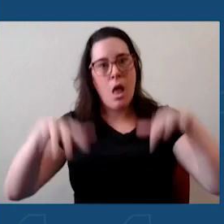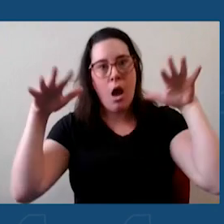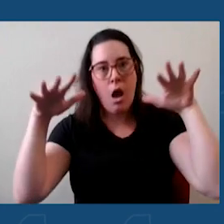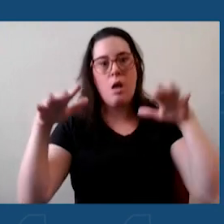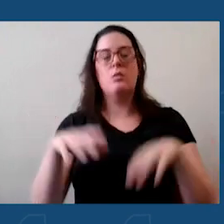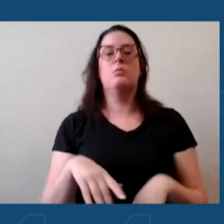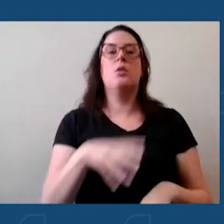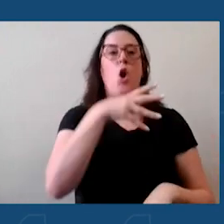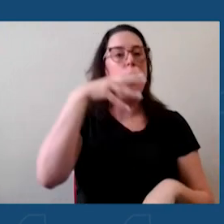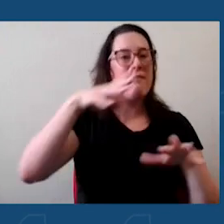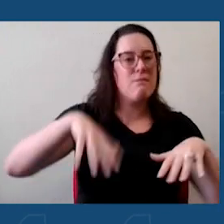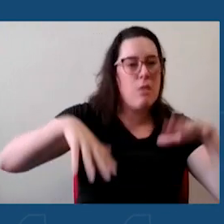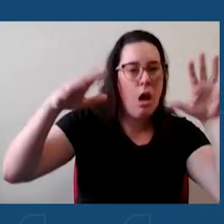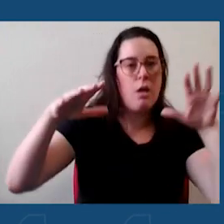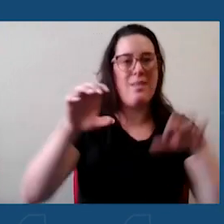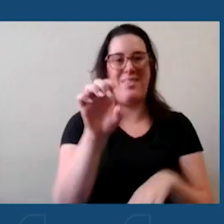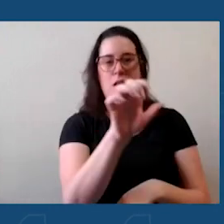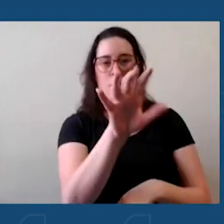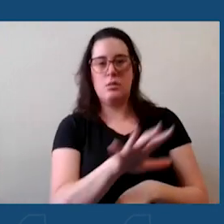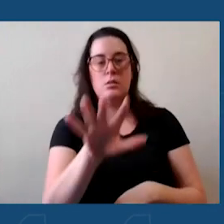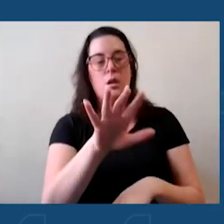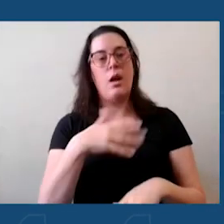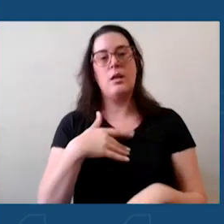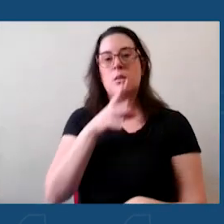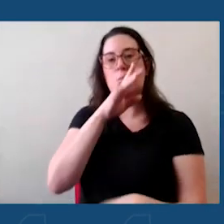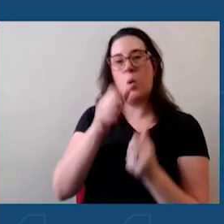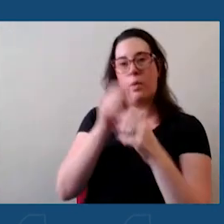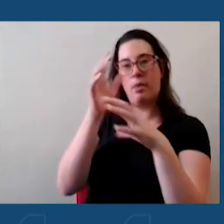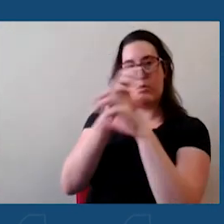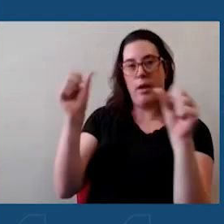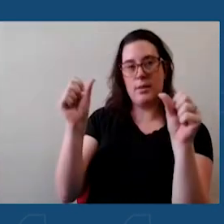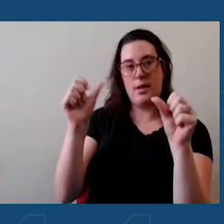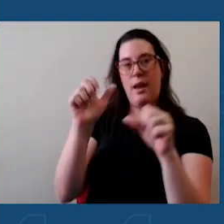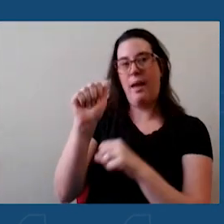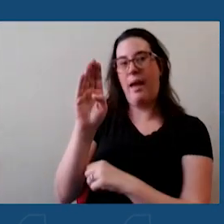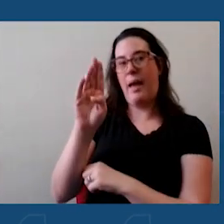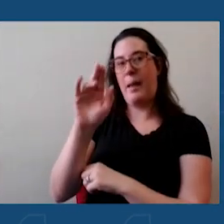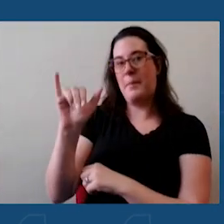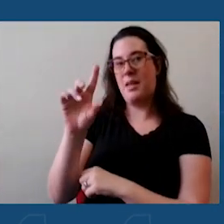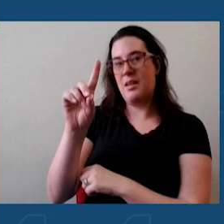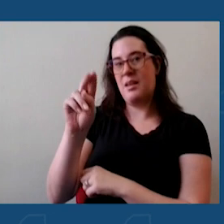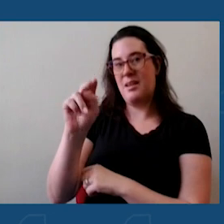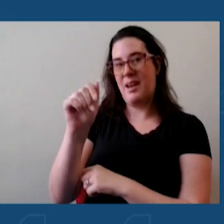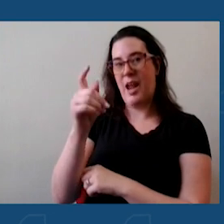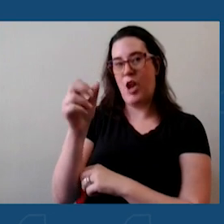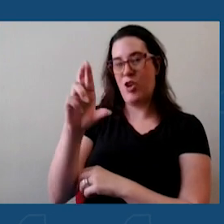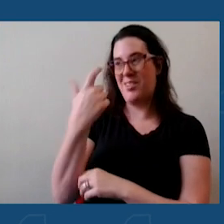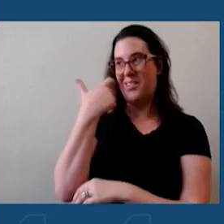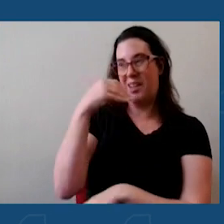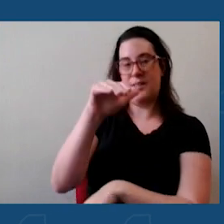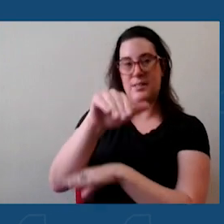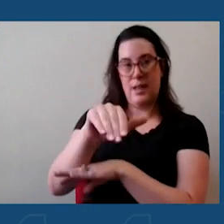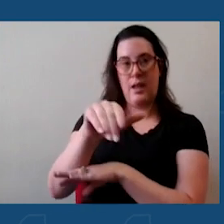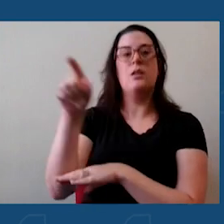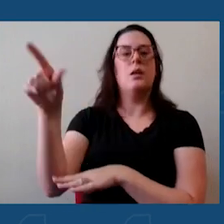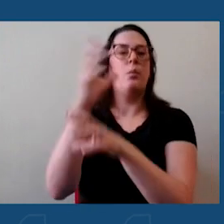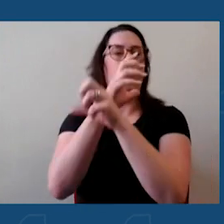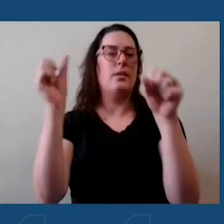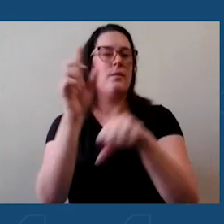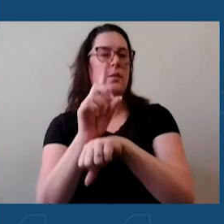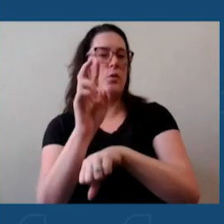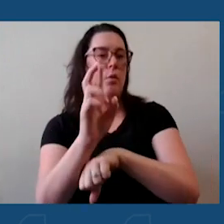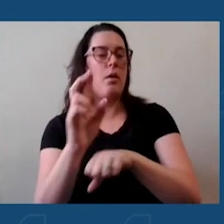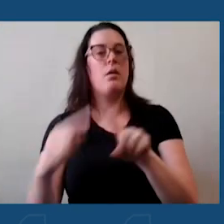eastern portions. So I spoke to the president, Abby Nader, last night, president of the Dominican Republic, along